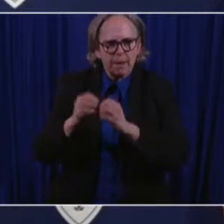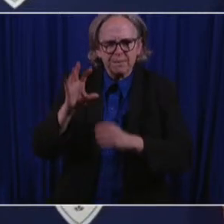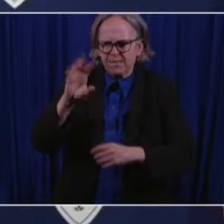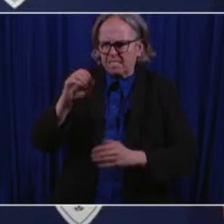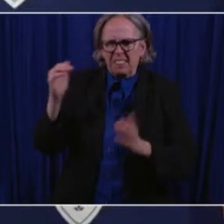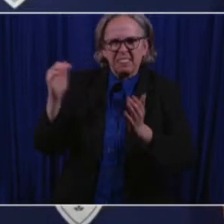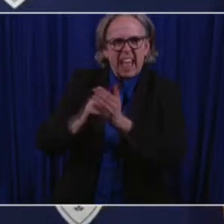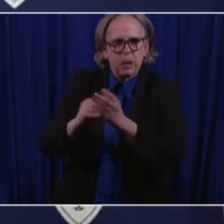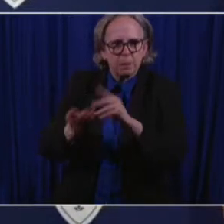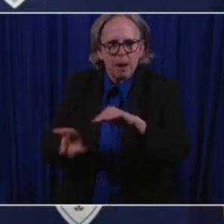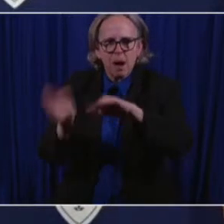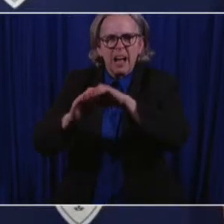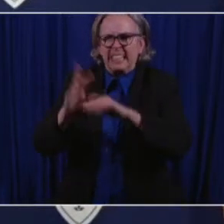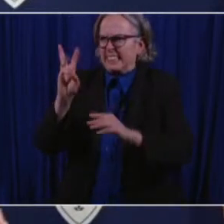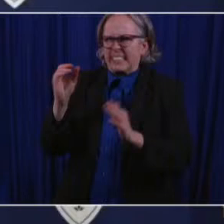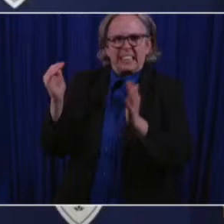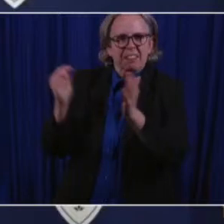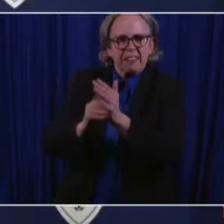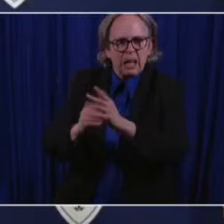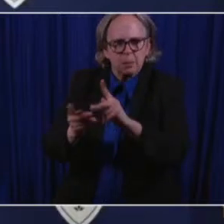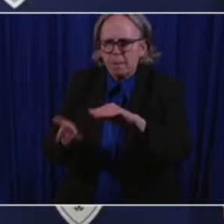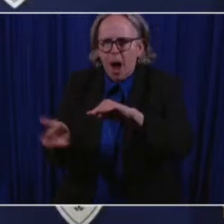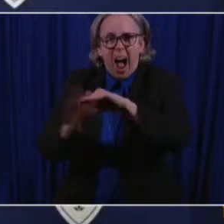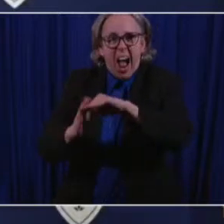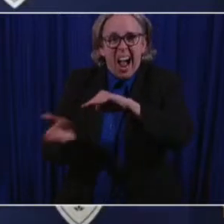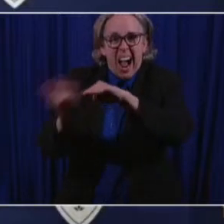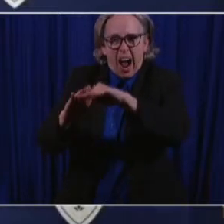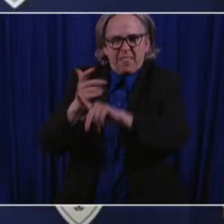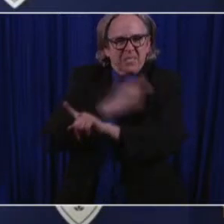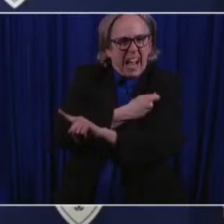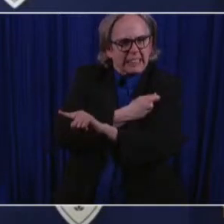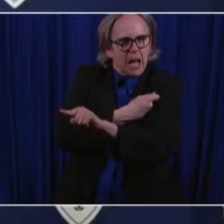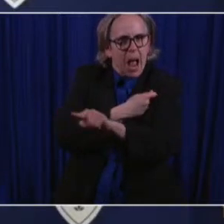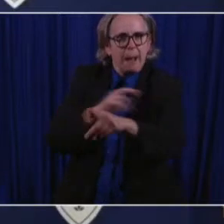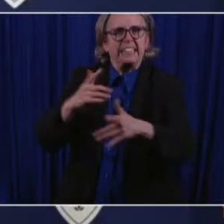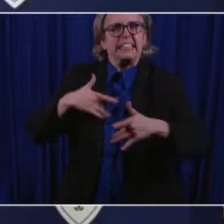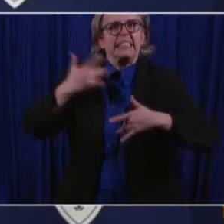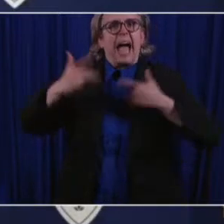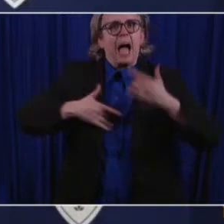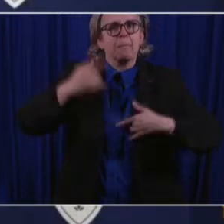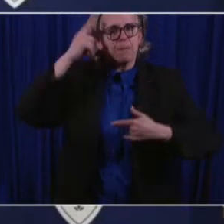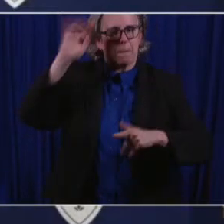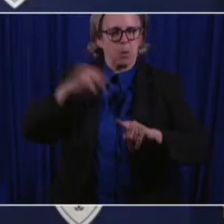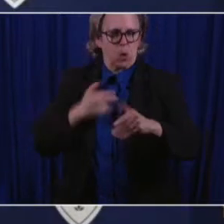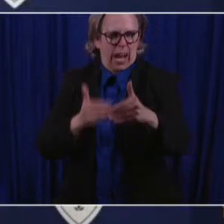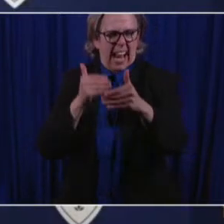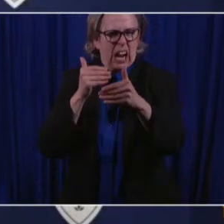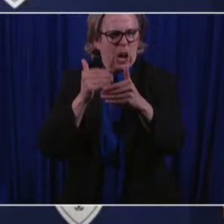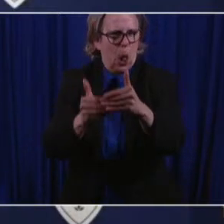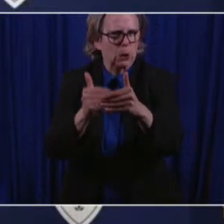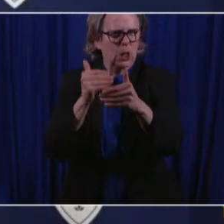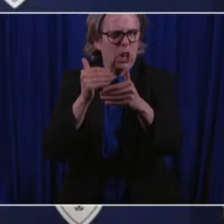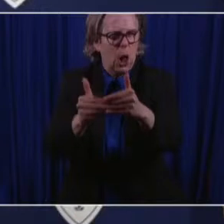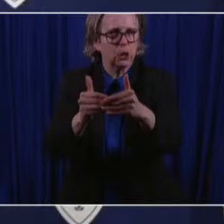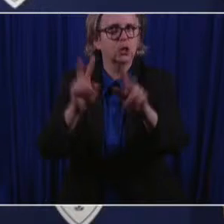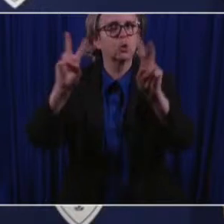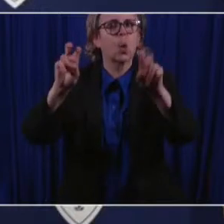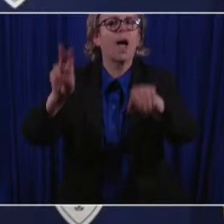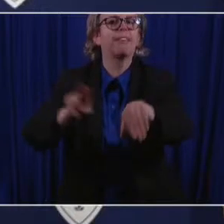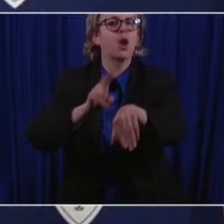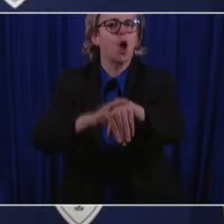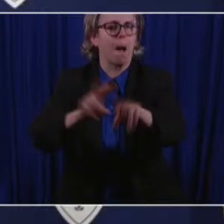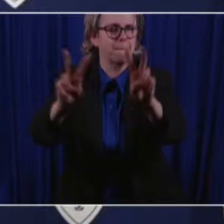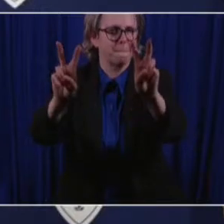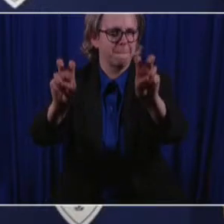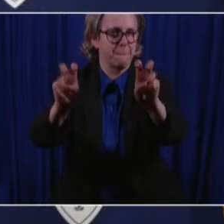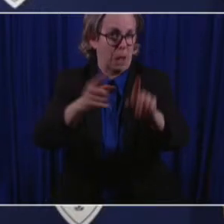vaccinated the day before, or 70 or 80,000. Those are very good days, because I know we're getting close to being done with